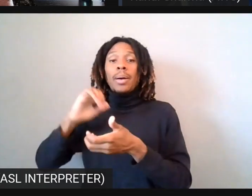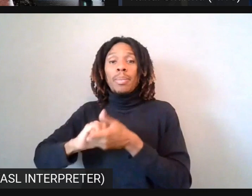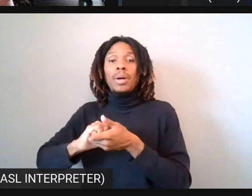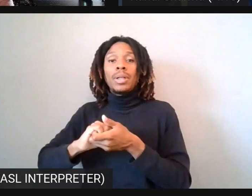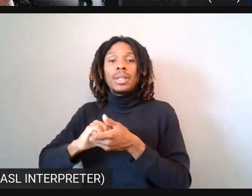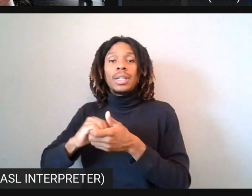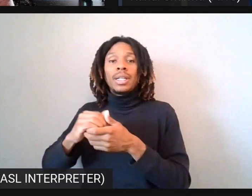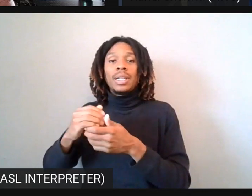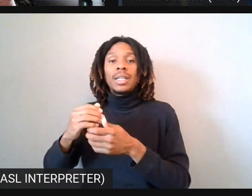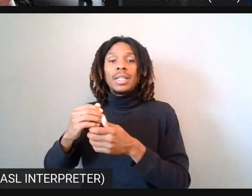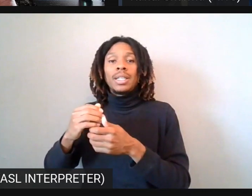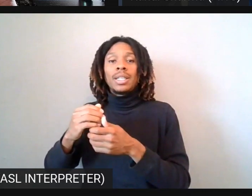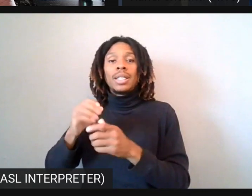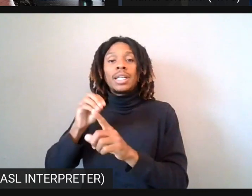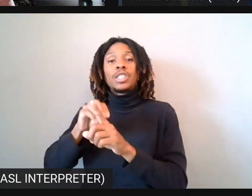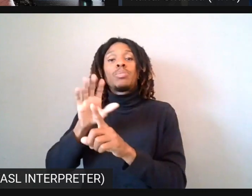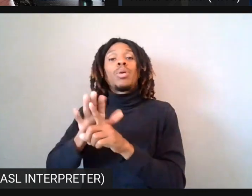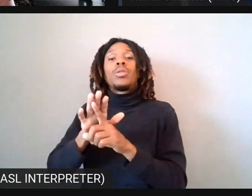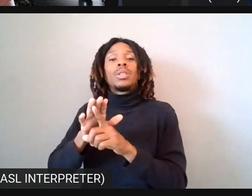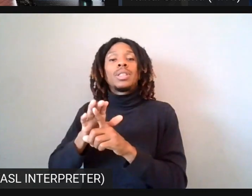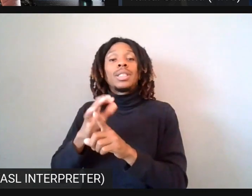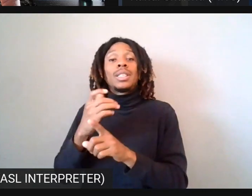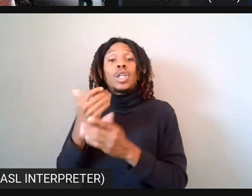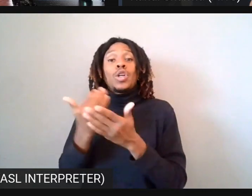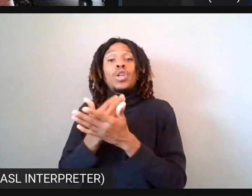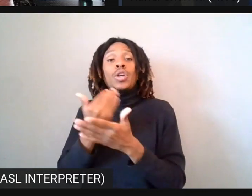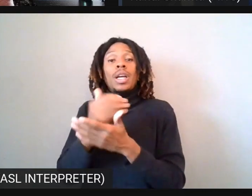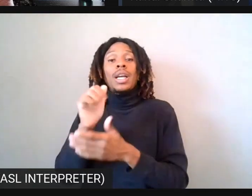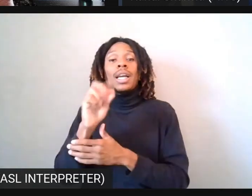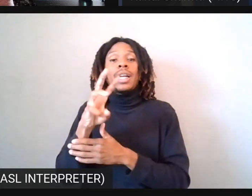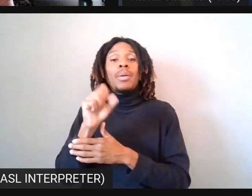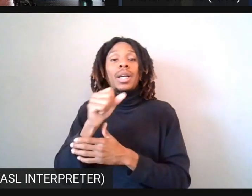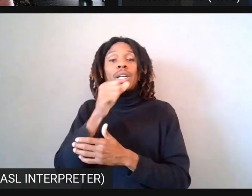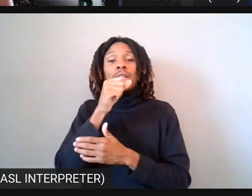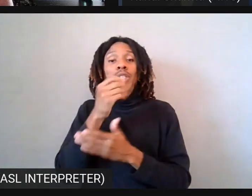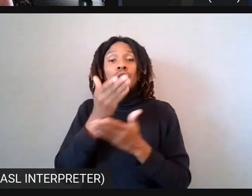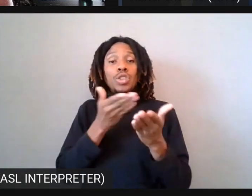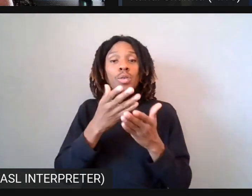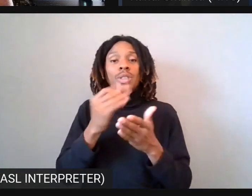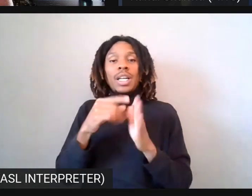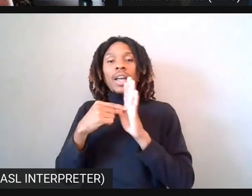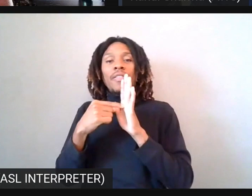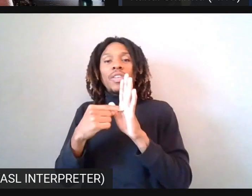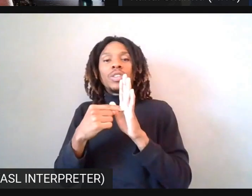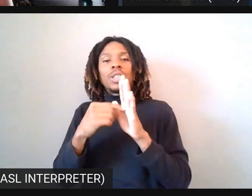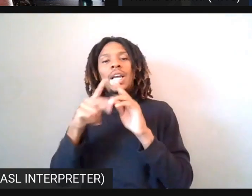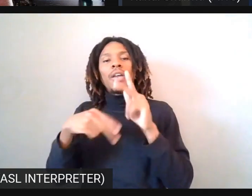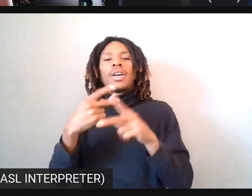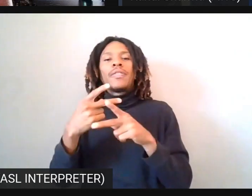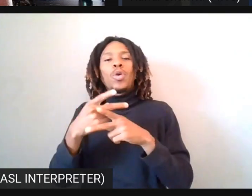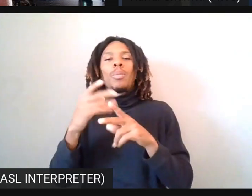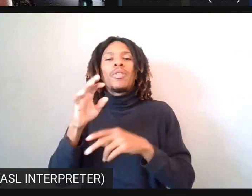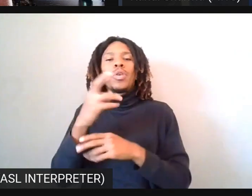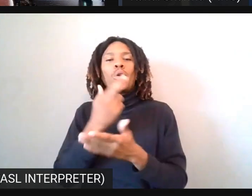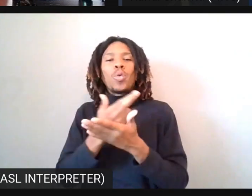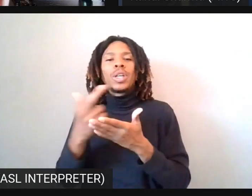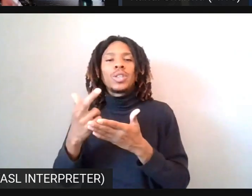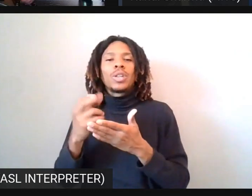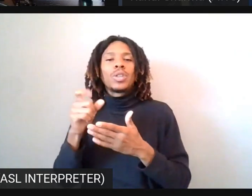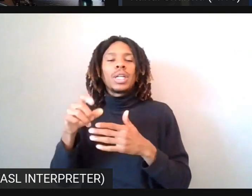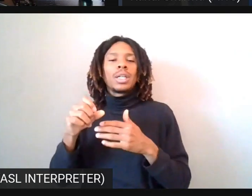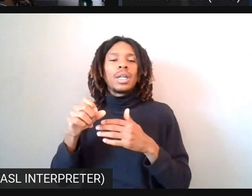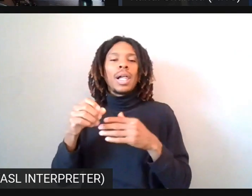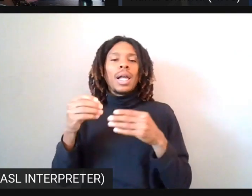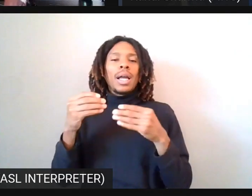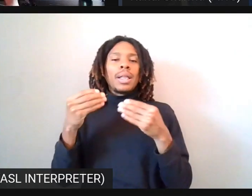expose the latest AWS services and features in the form of resources to the end customer, so that the time to market